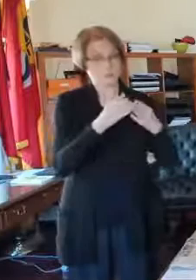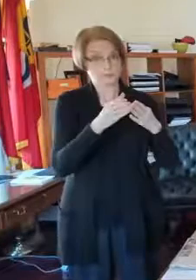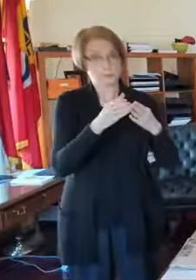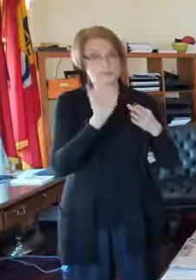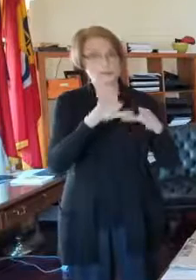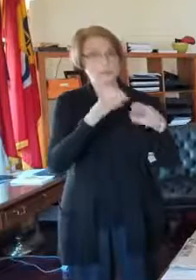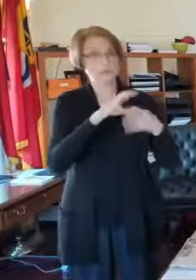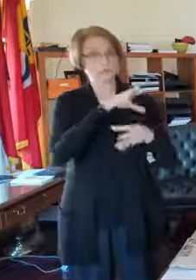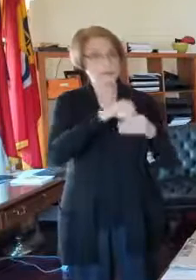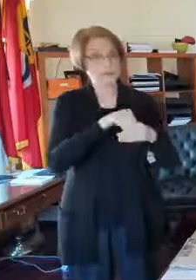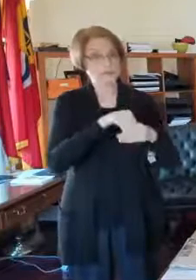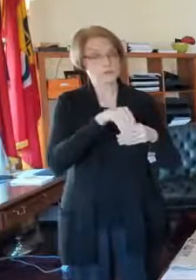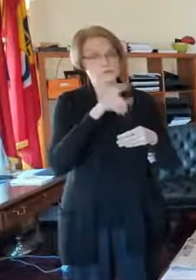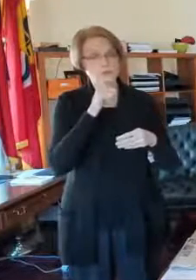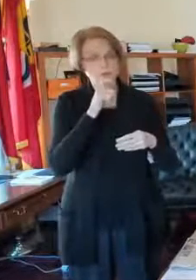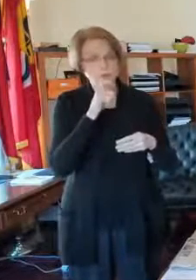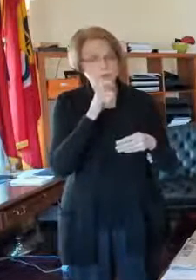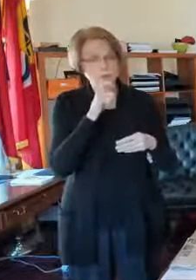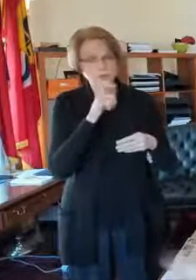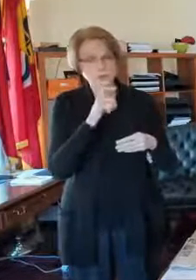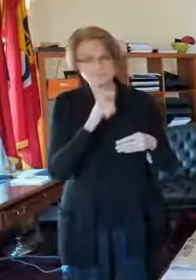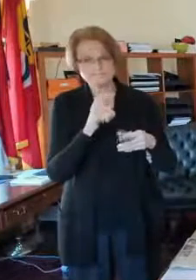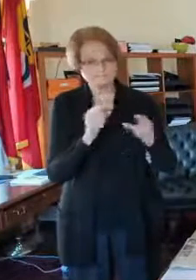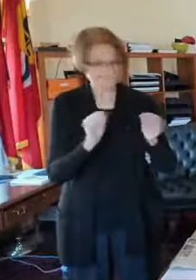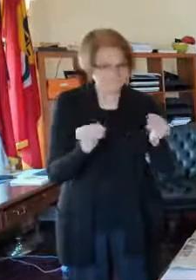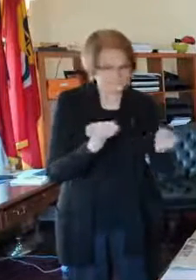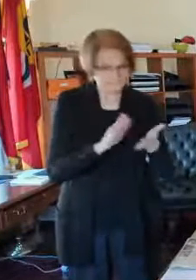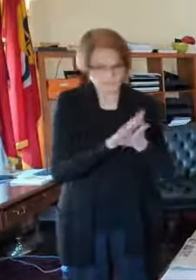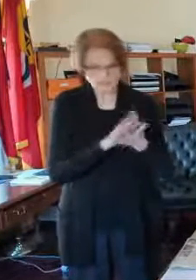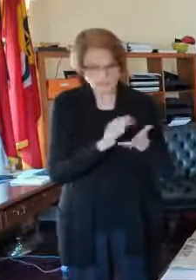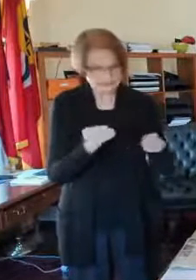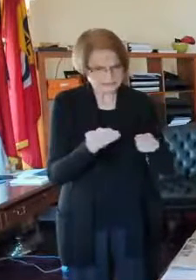is, what do I got here?